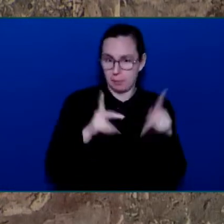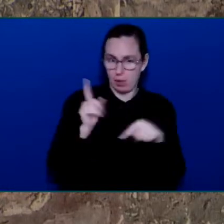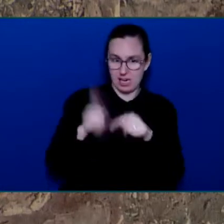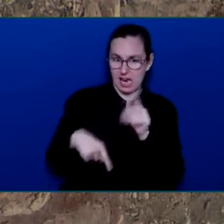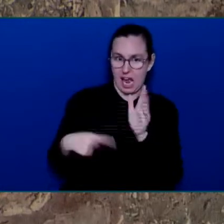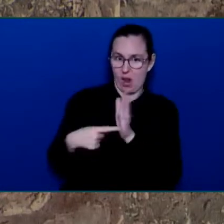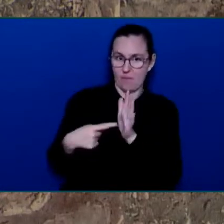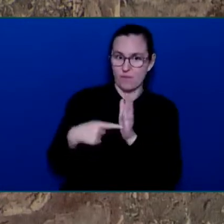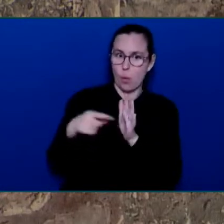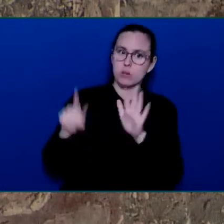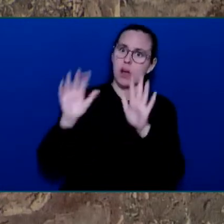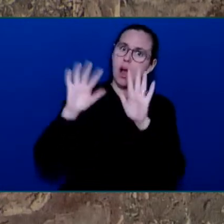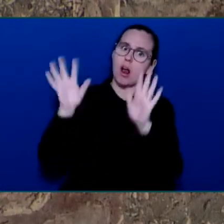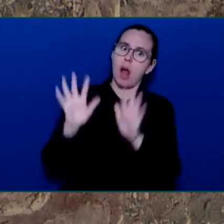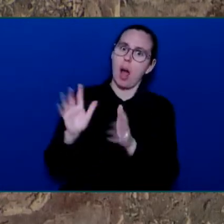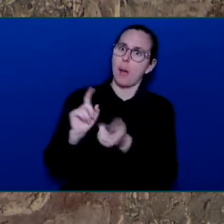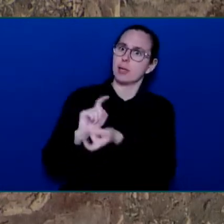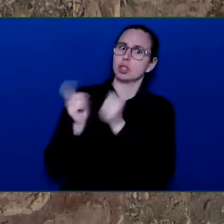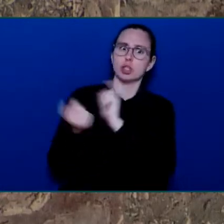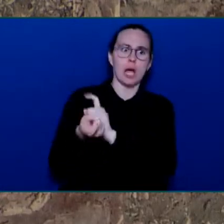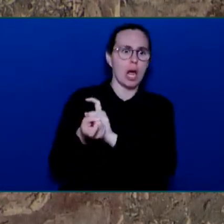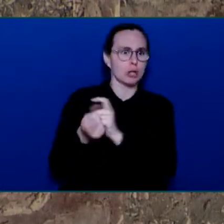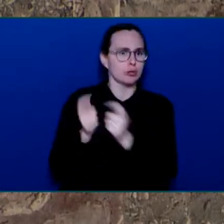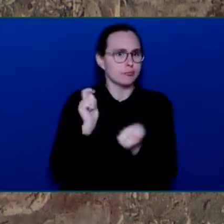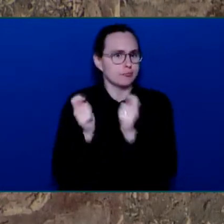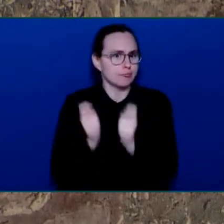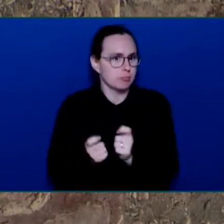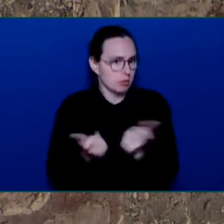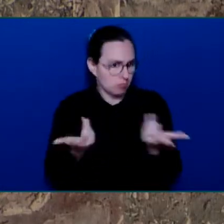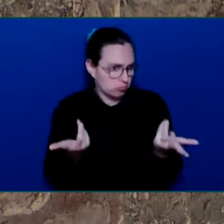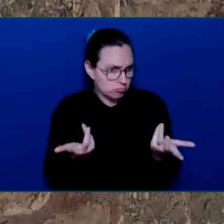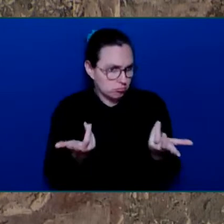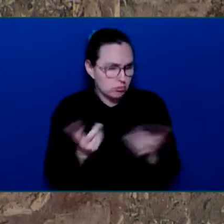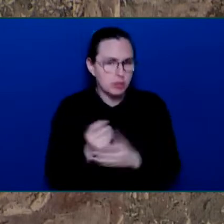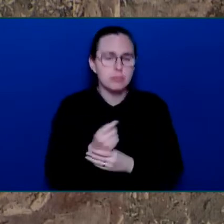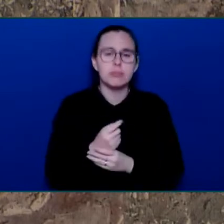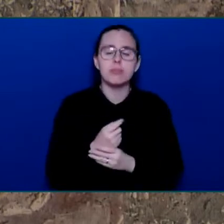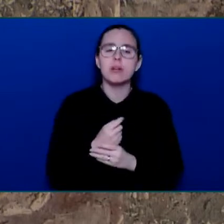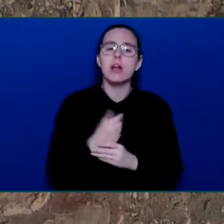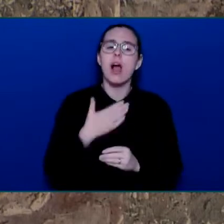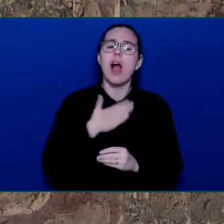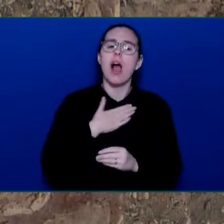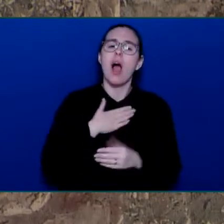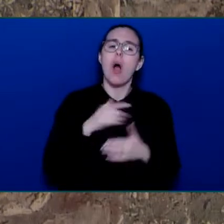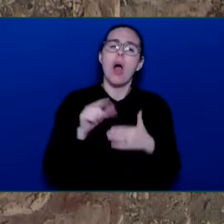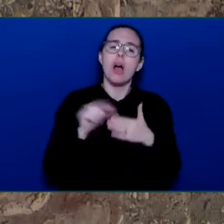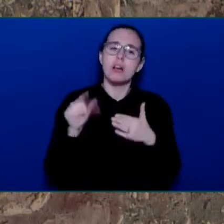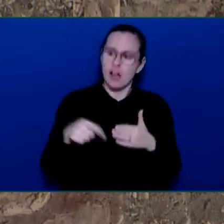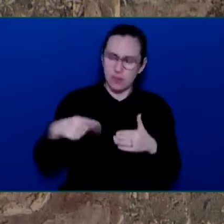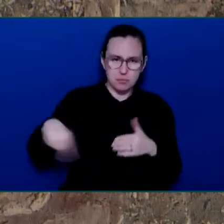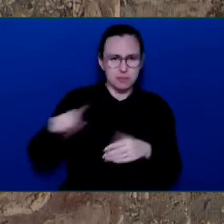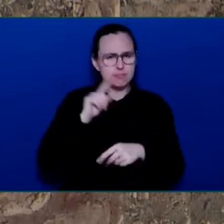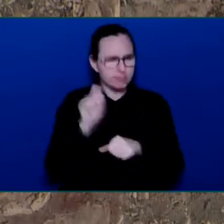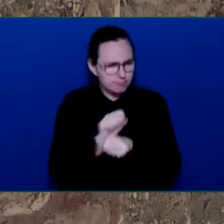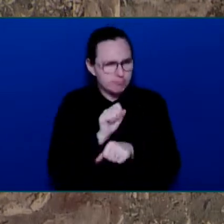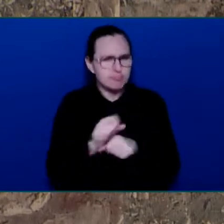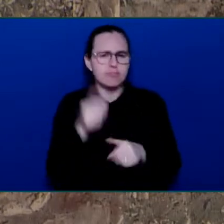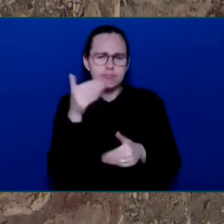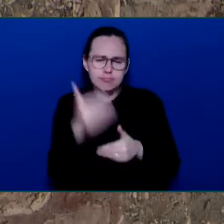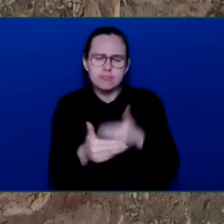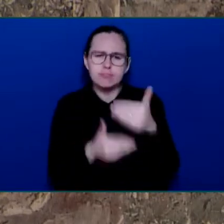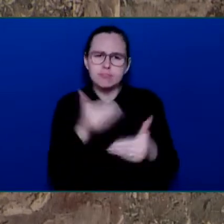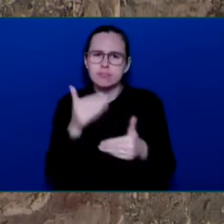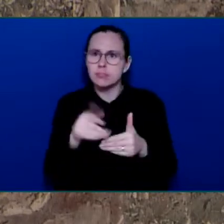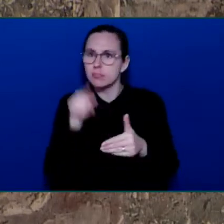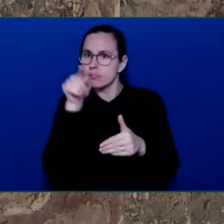our government is going to continue to make progress on our climate targets while reducing costs for people. That's what British